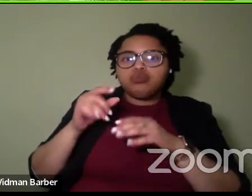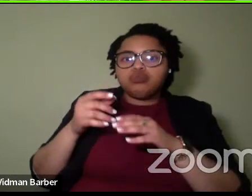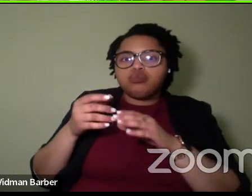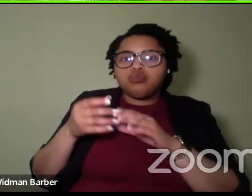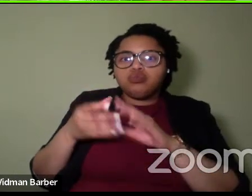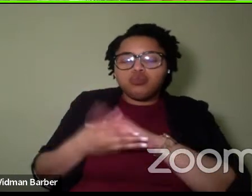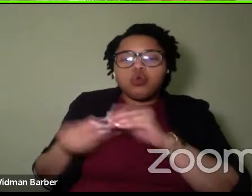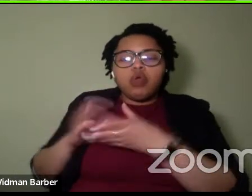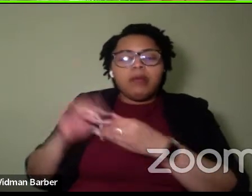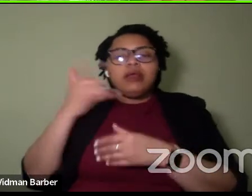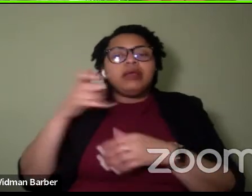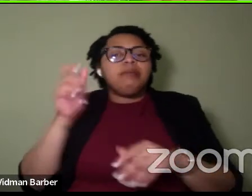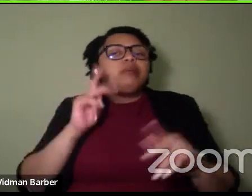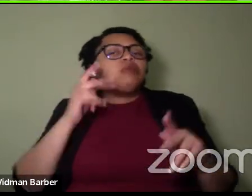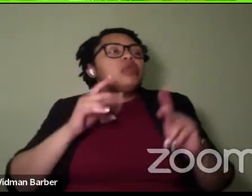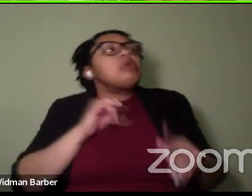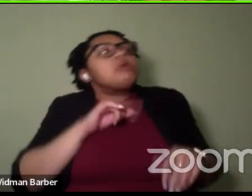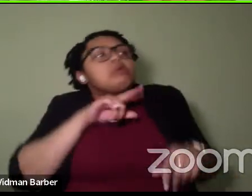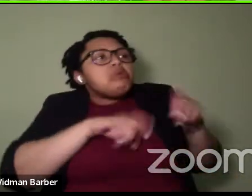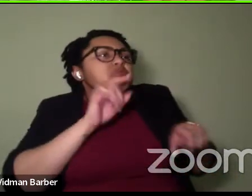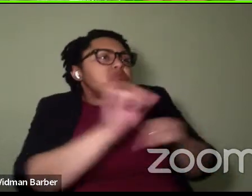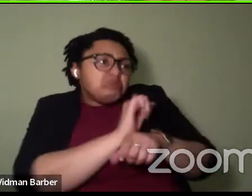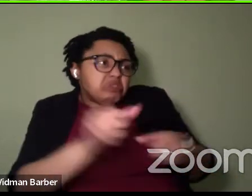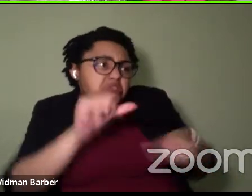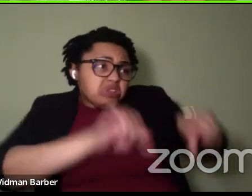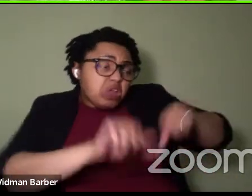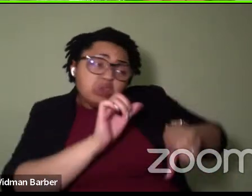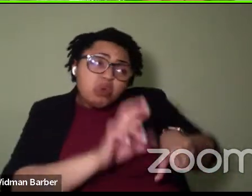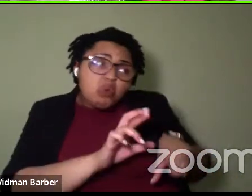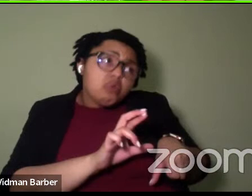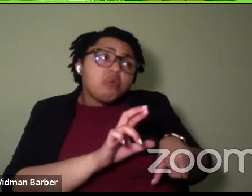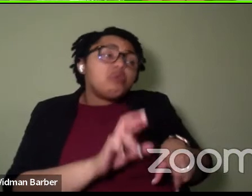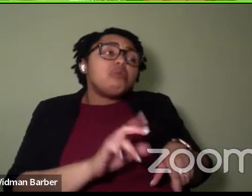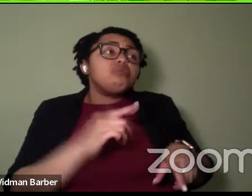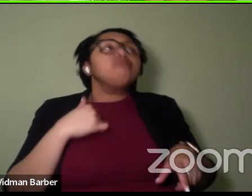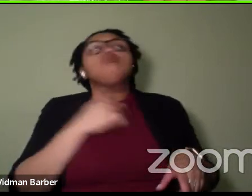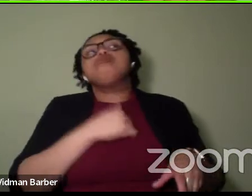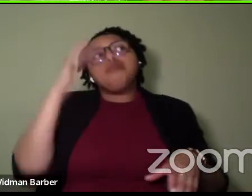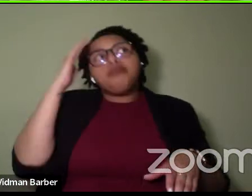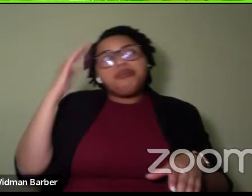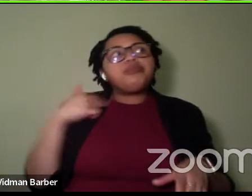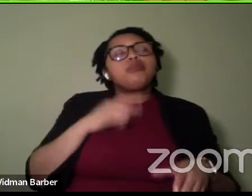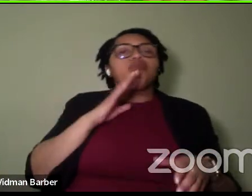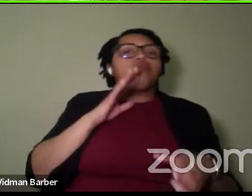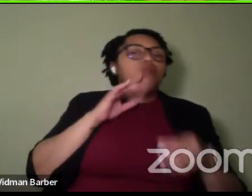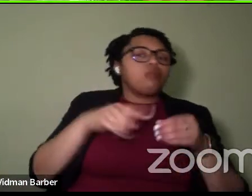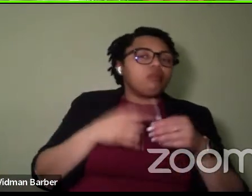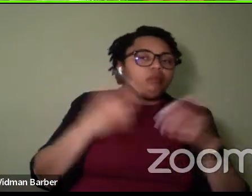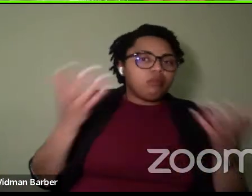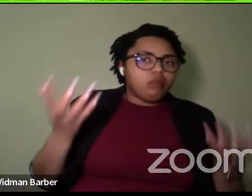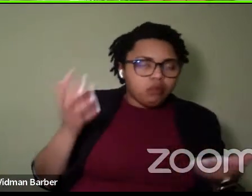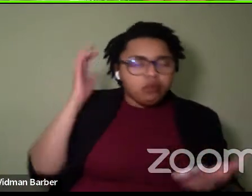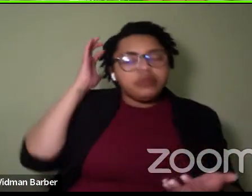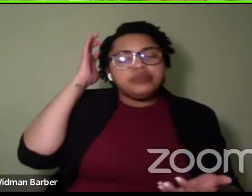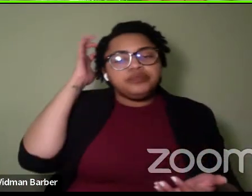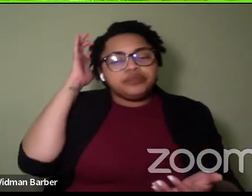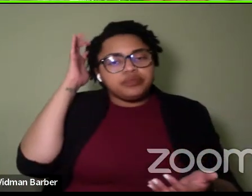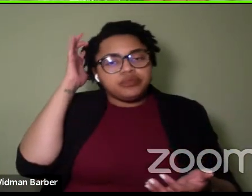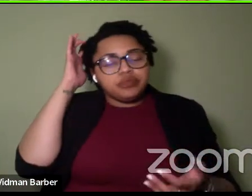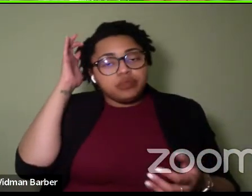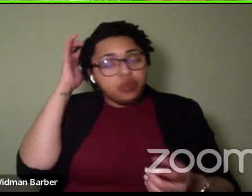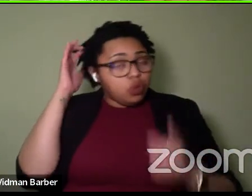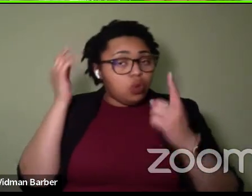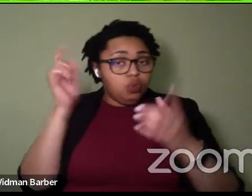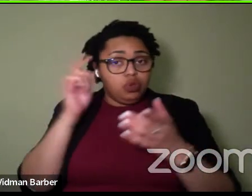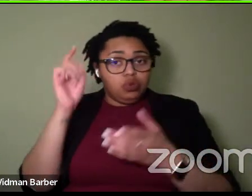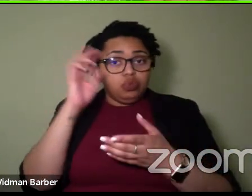it is truly science or whether we truly know what we're talking about. So one of the reasons why I wanted to write Fresh Banana Leaves was